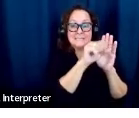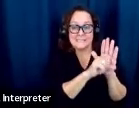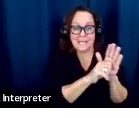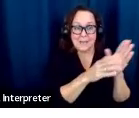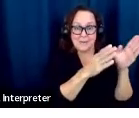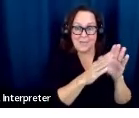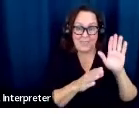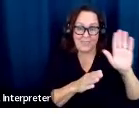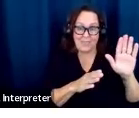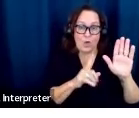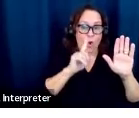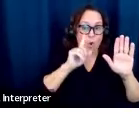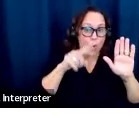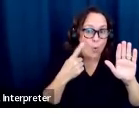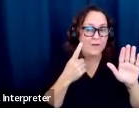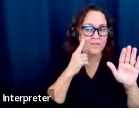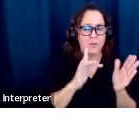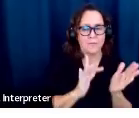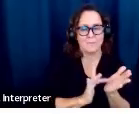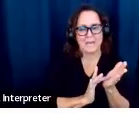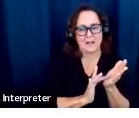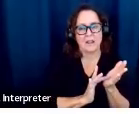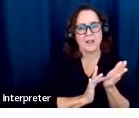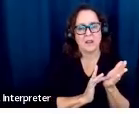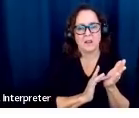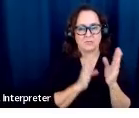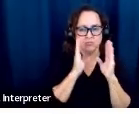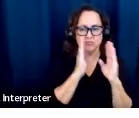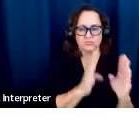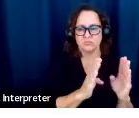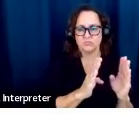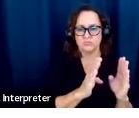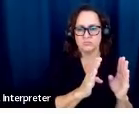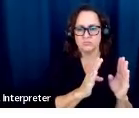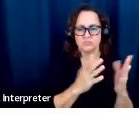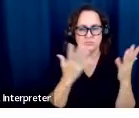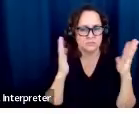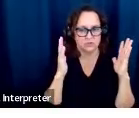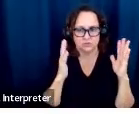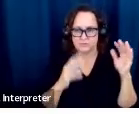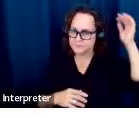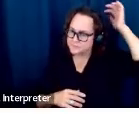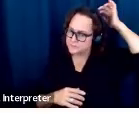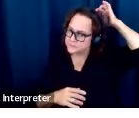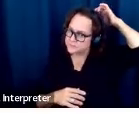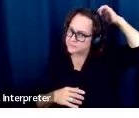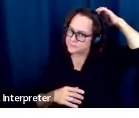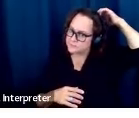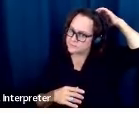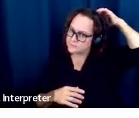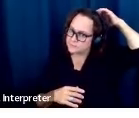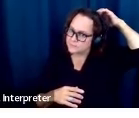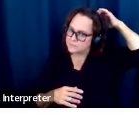the non-emergency medical transportation and the emergency medical transportation.